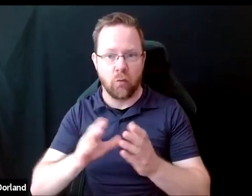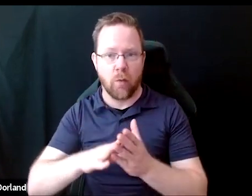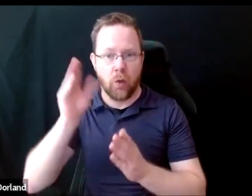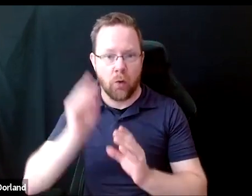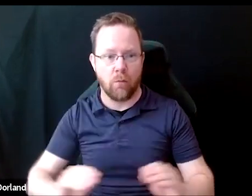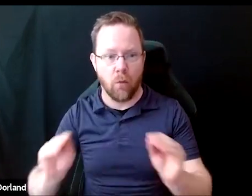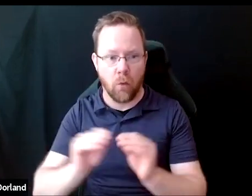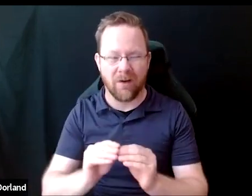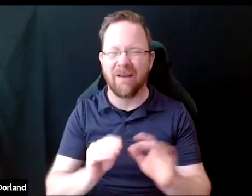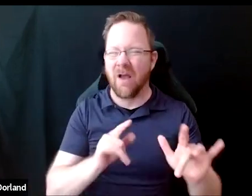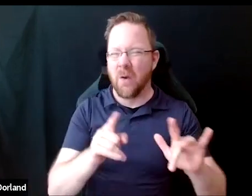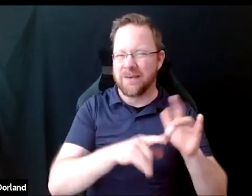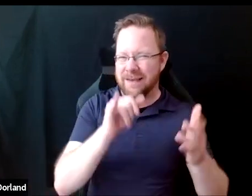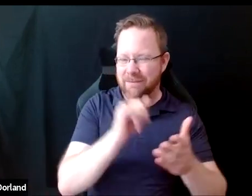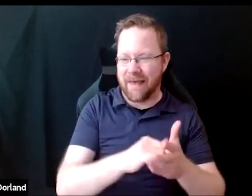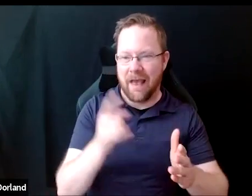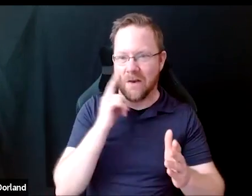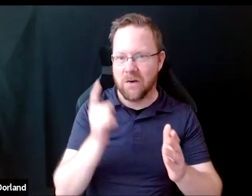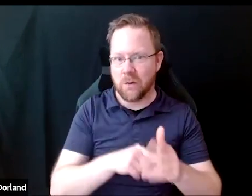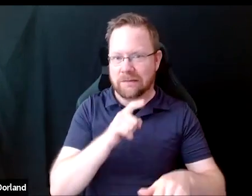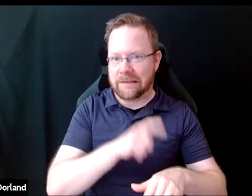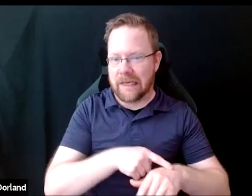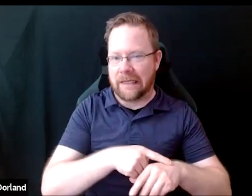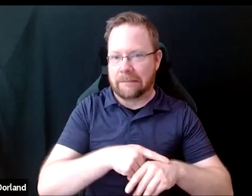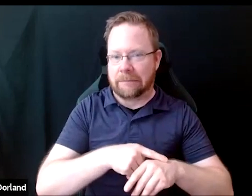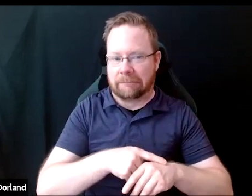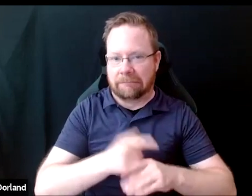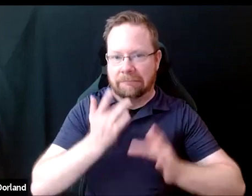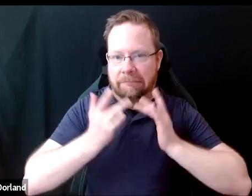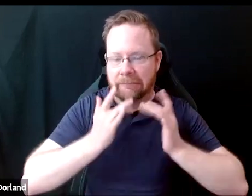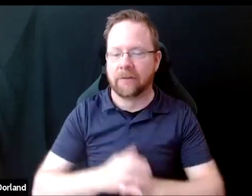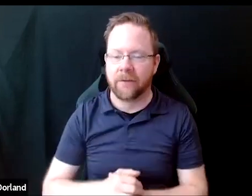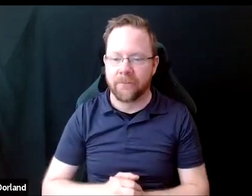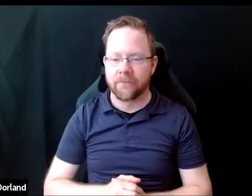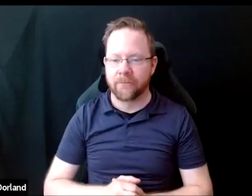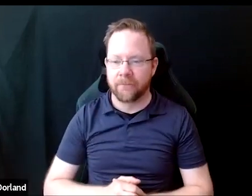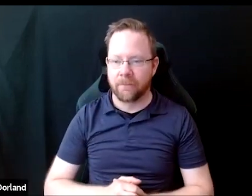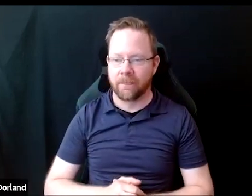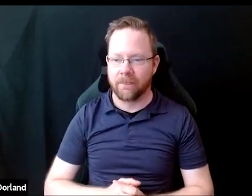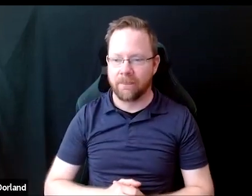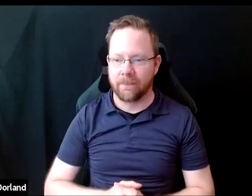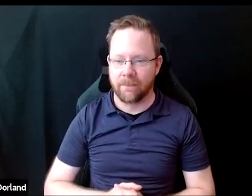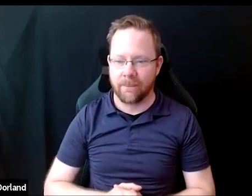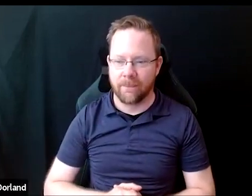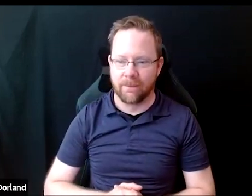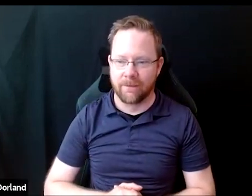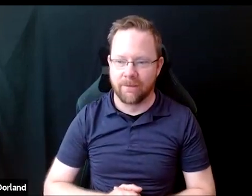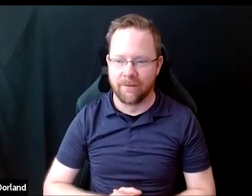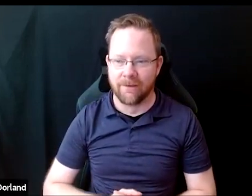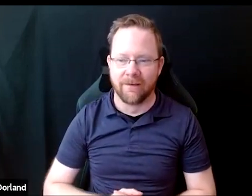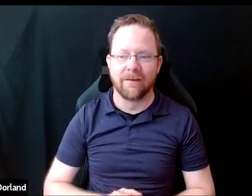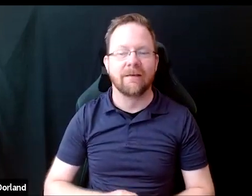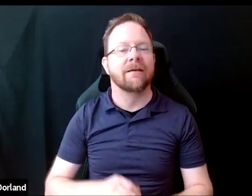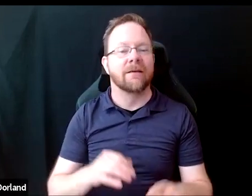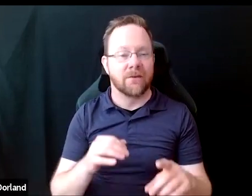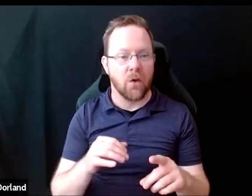Unfortunately, I'm going to skip this just because I'm noticing we're a little tight on time. And so I'm going to just go into the overall questions we asked at the